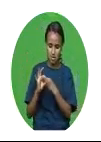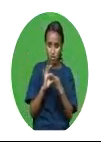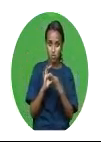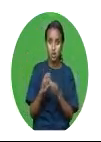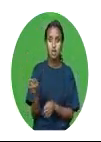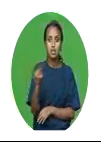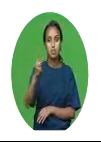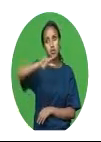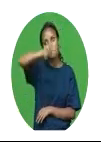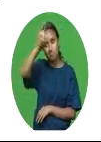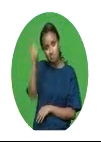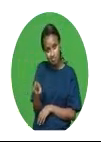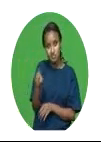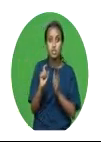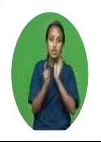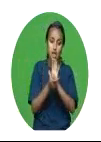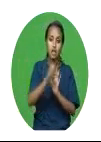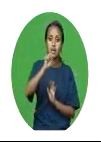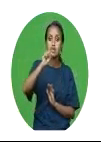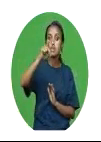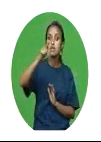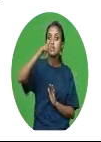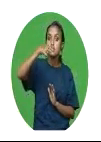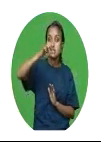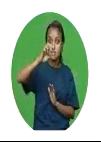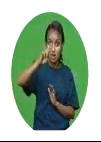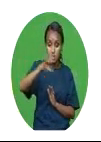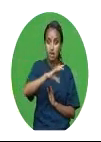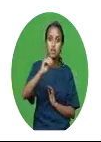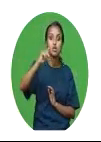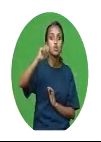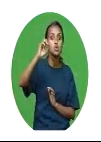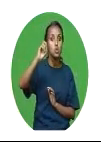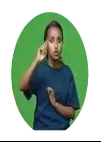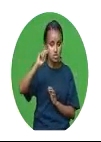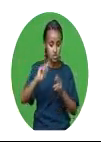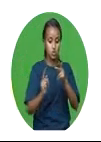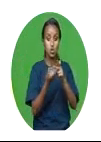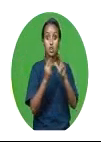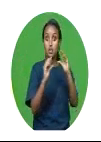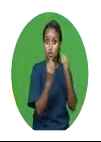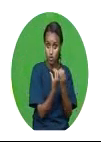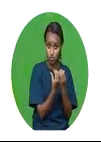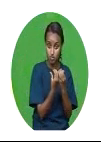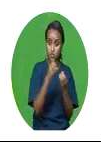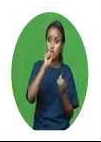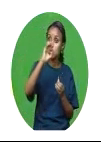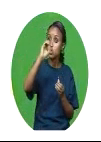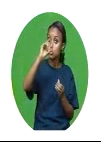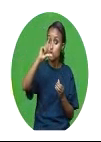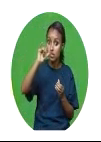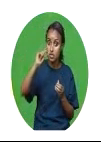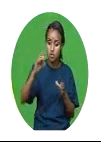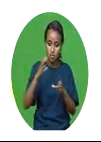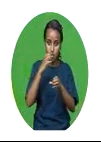double curved line, like a sphere and torus. The third groups are solids that are